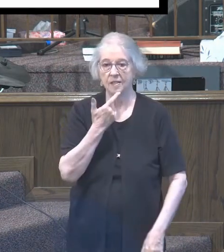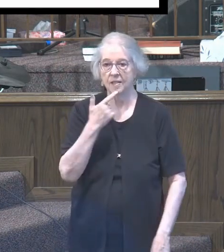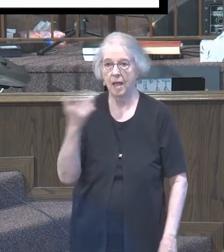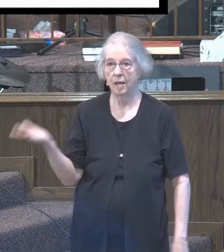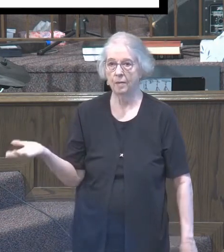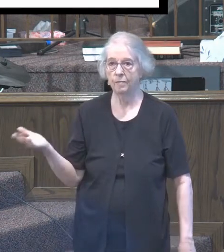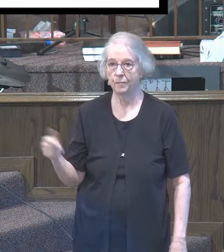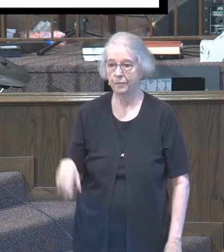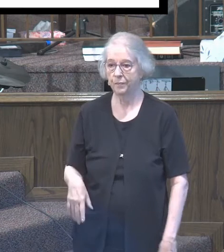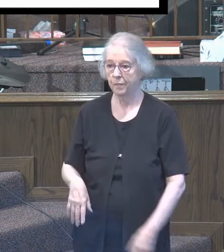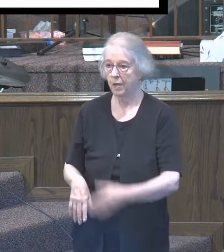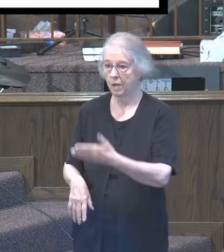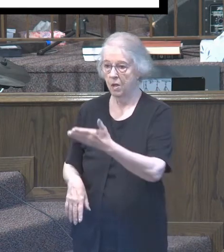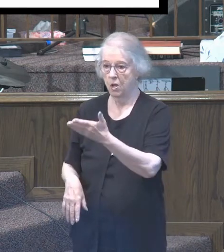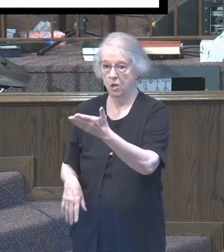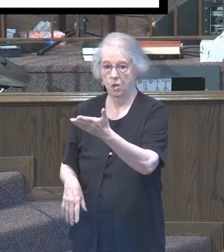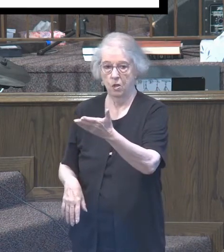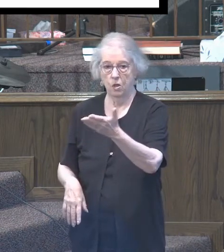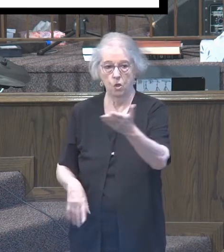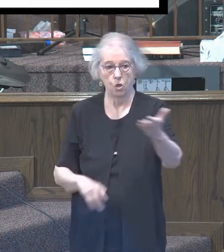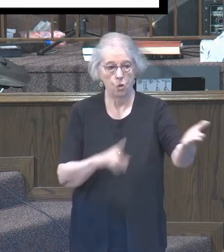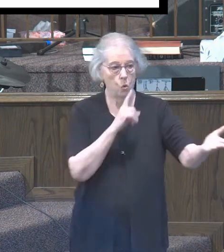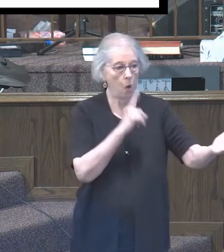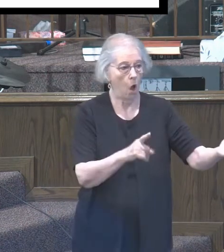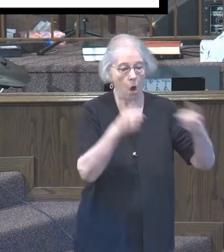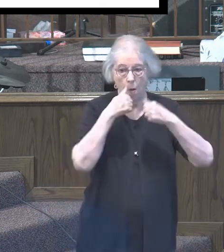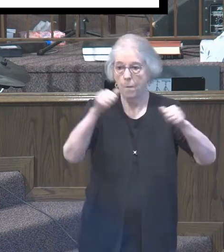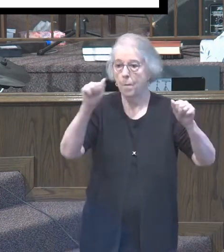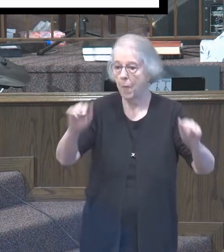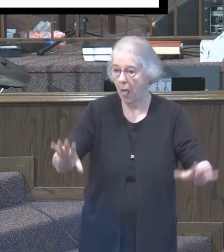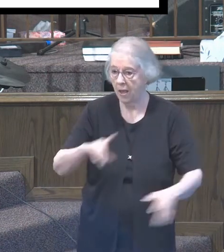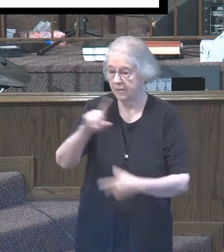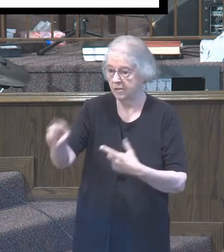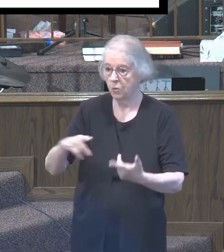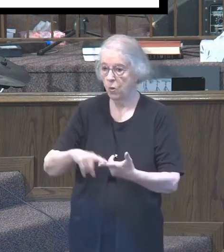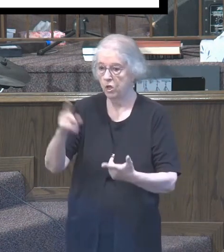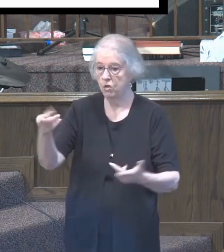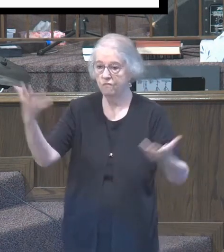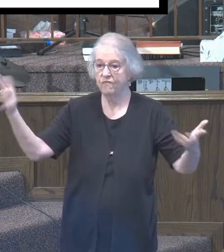you're blessed when you're at the end of your rope. With less of you,